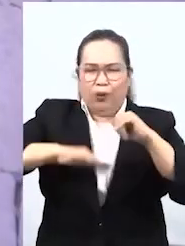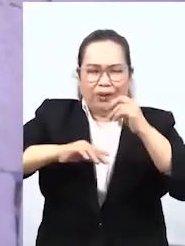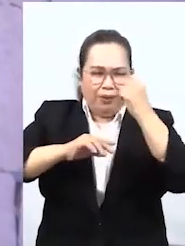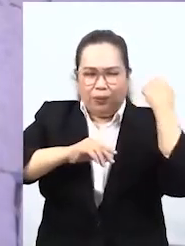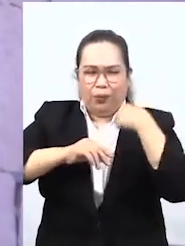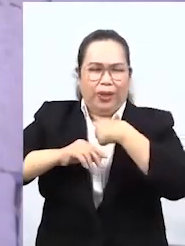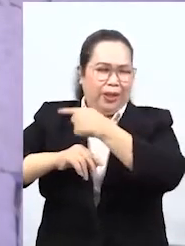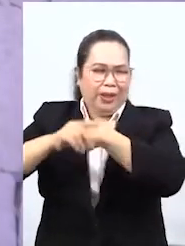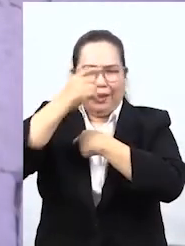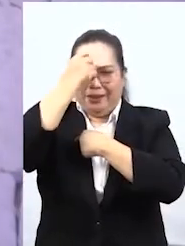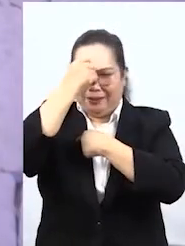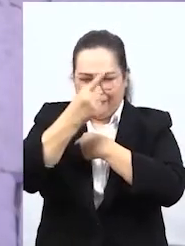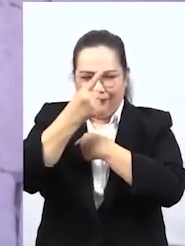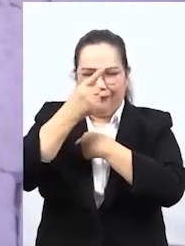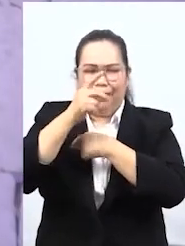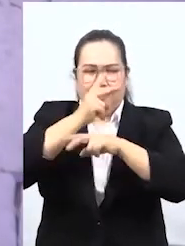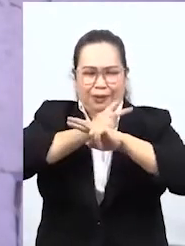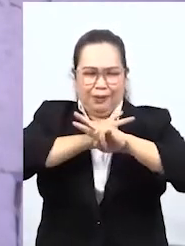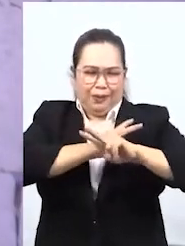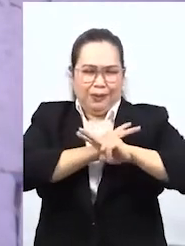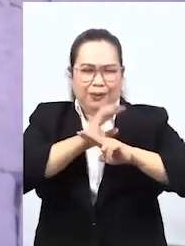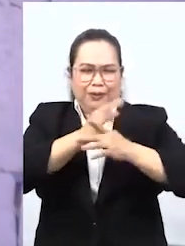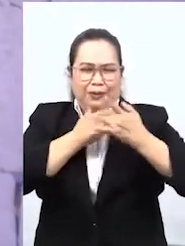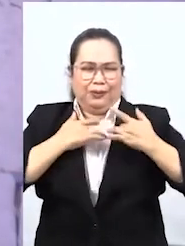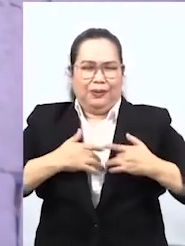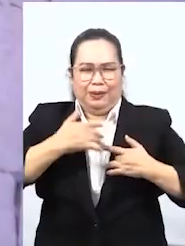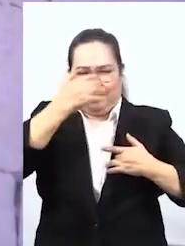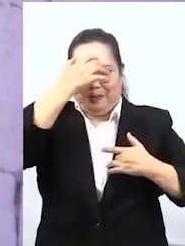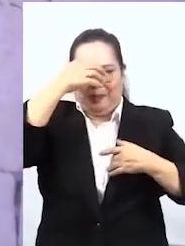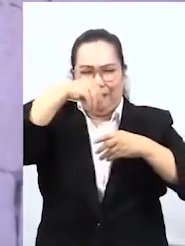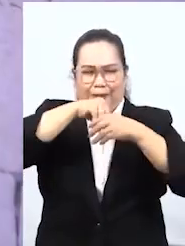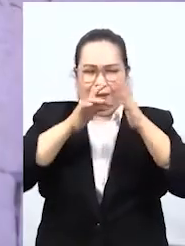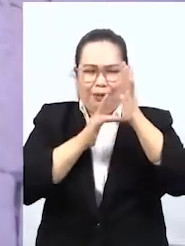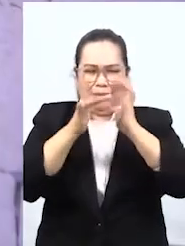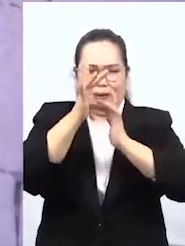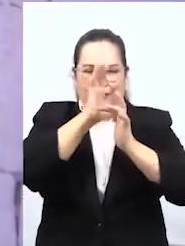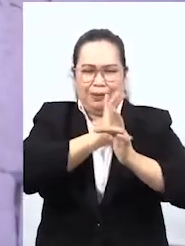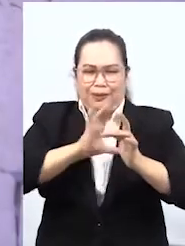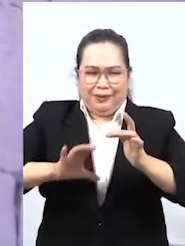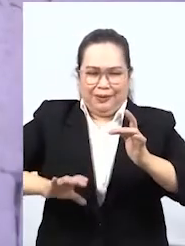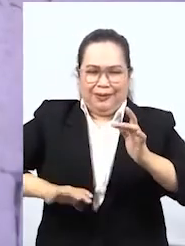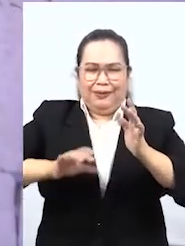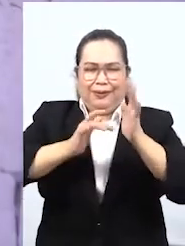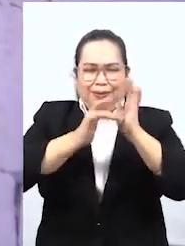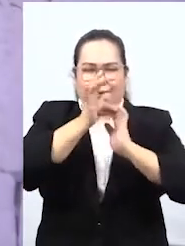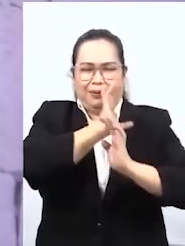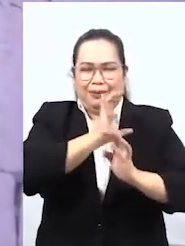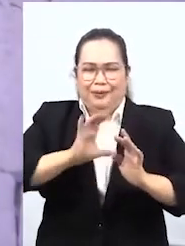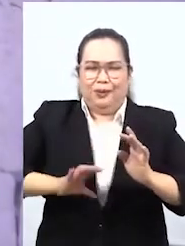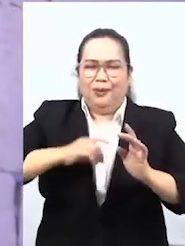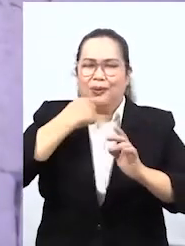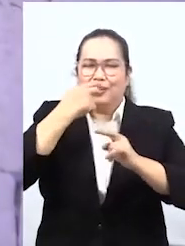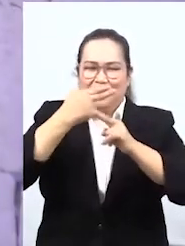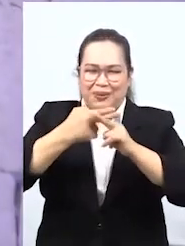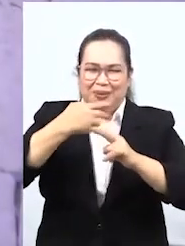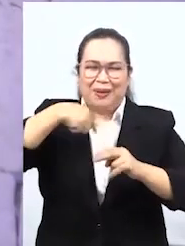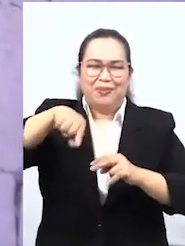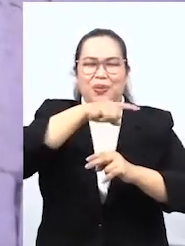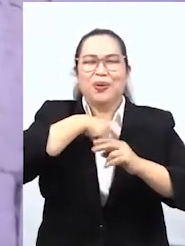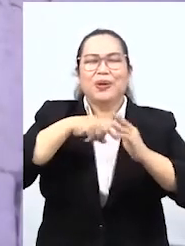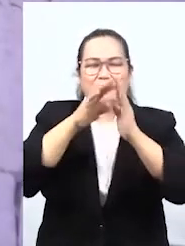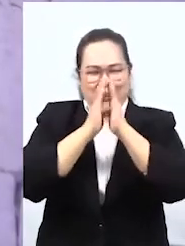understanding Guard your hearts and minds in Christ Jesus in Christ Jesus in Whose name we